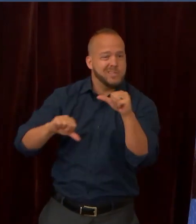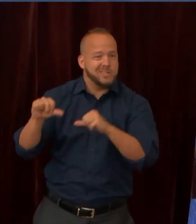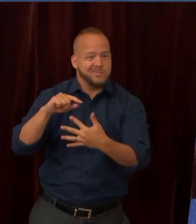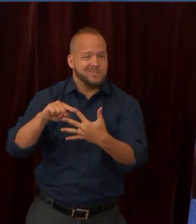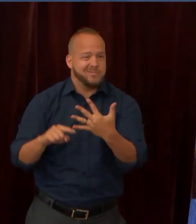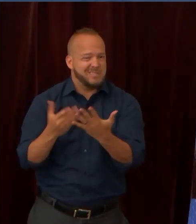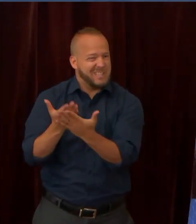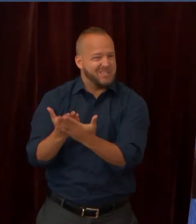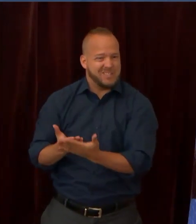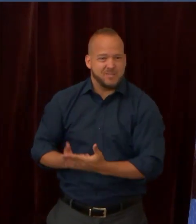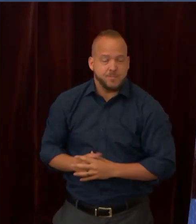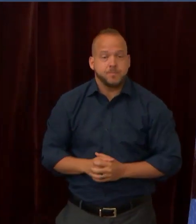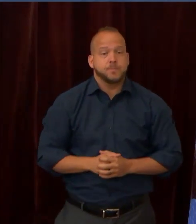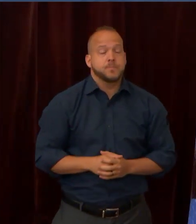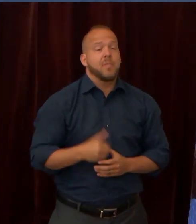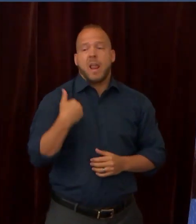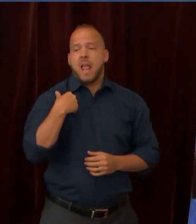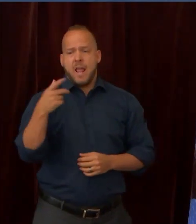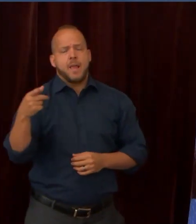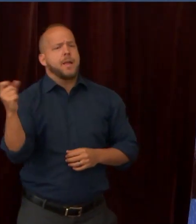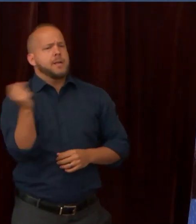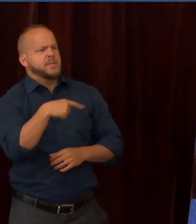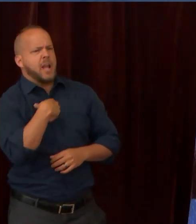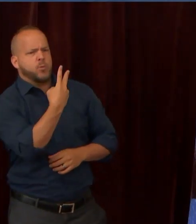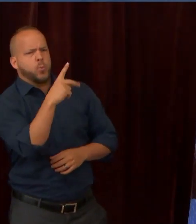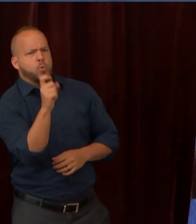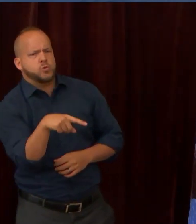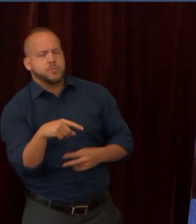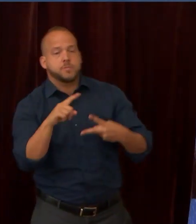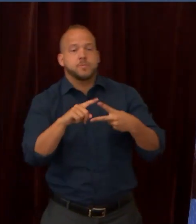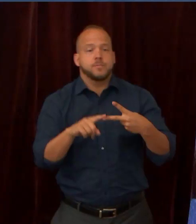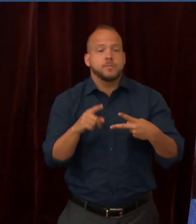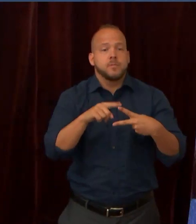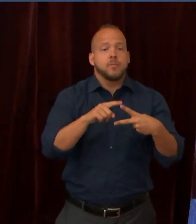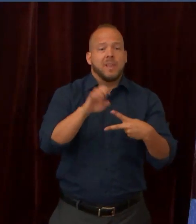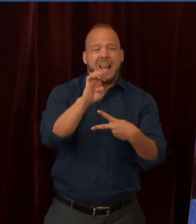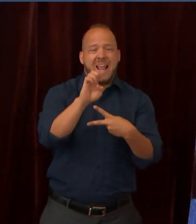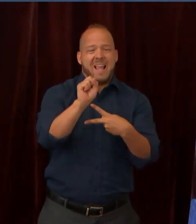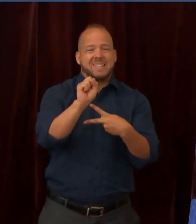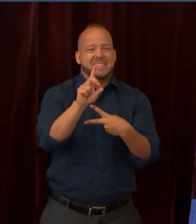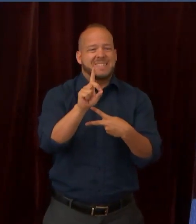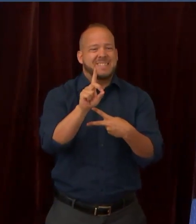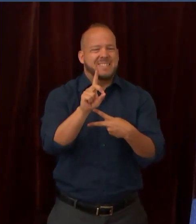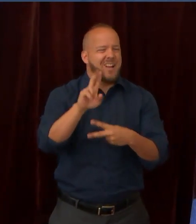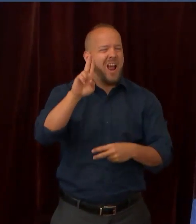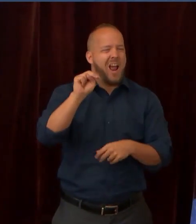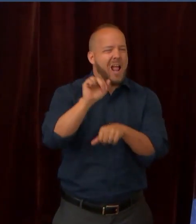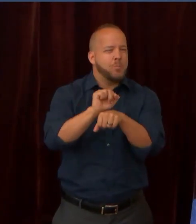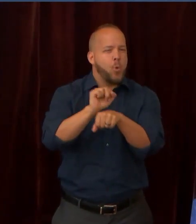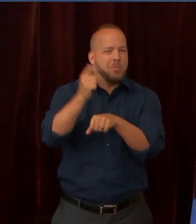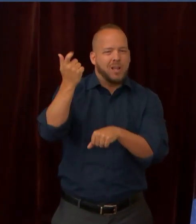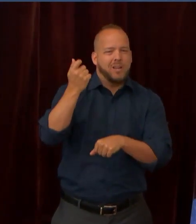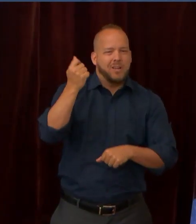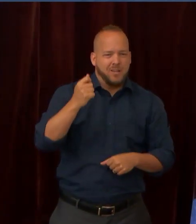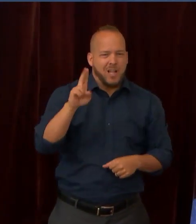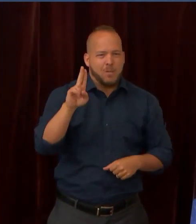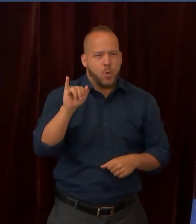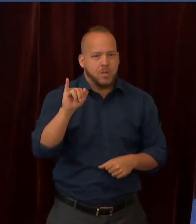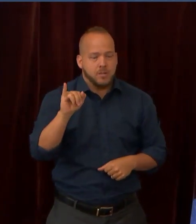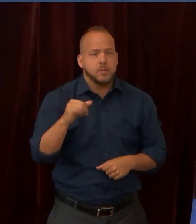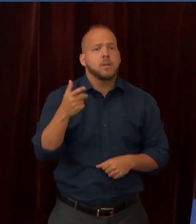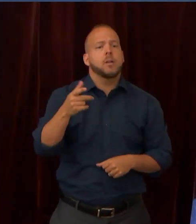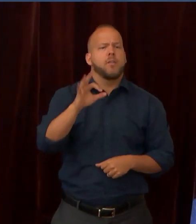Levine in light of the hundreds of millions of dollars last year to fraud groups in unemployment payouts? And number two, has there been